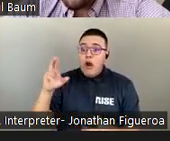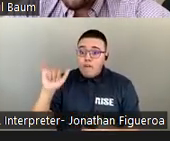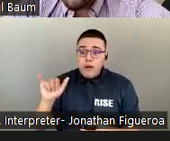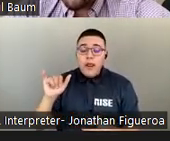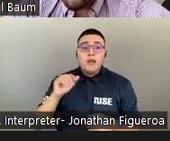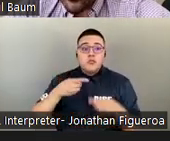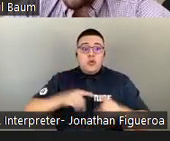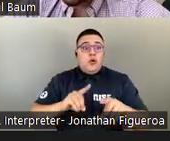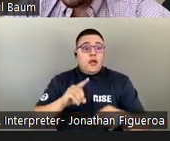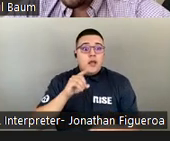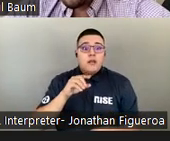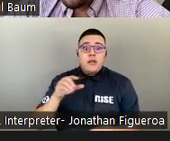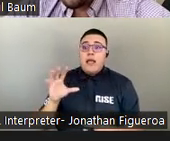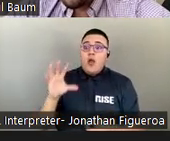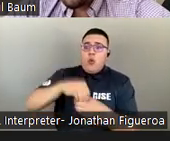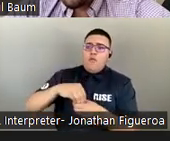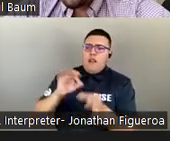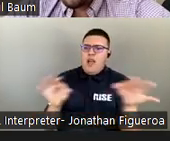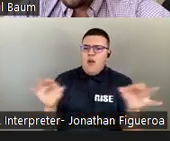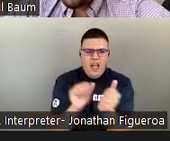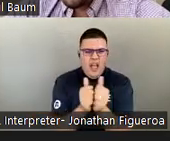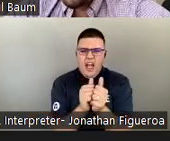language, ask.